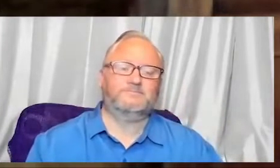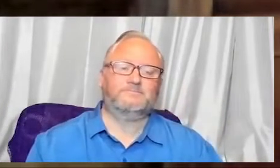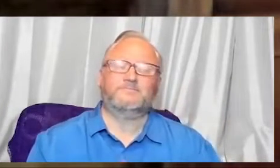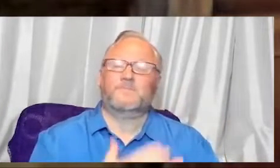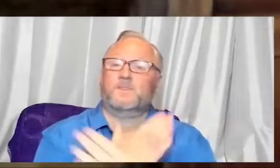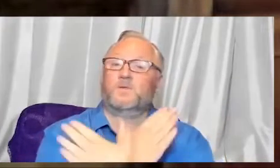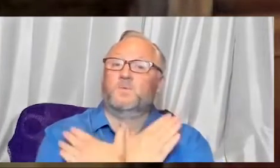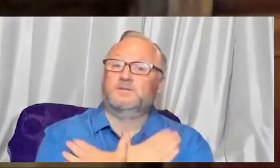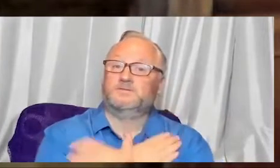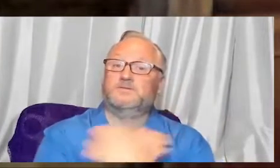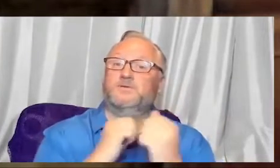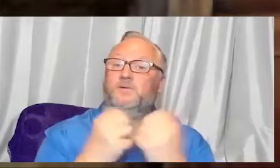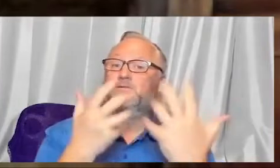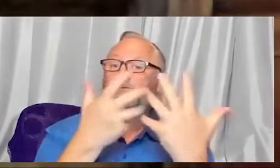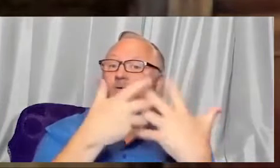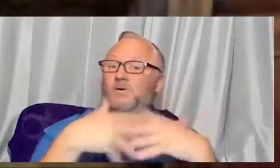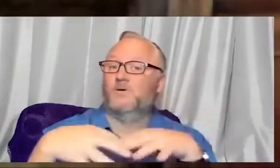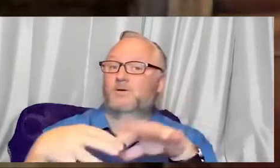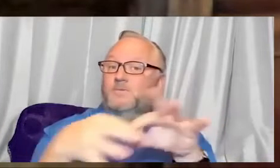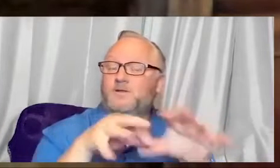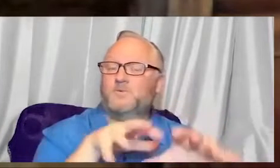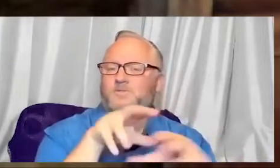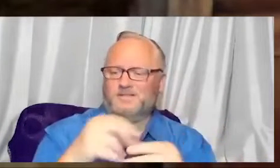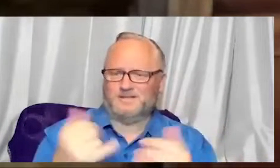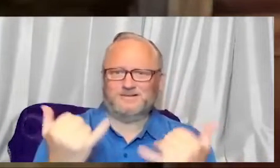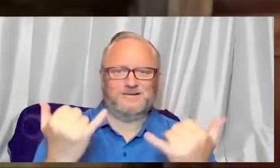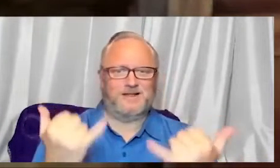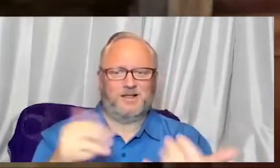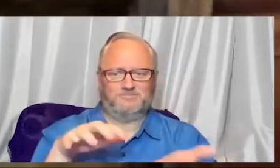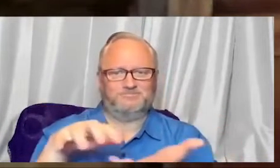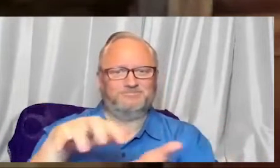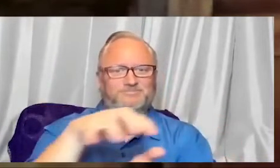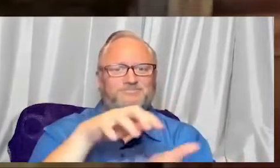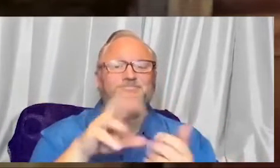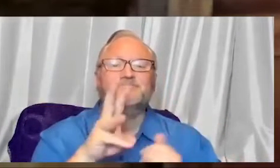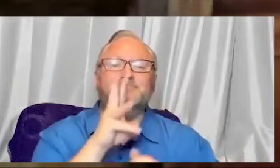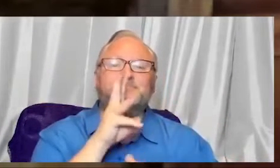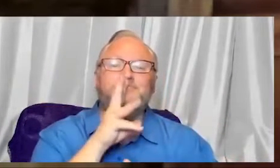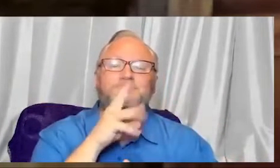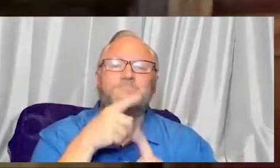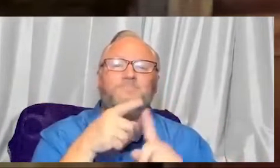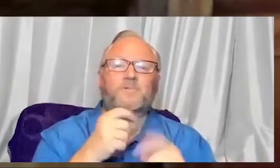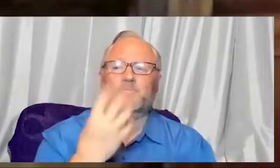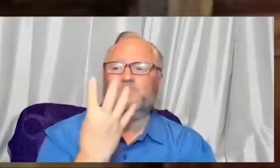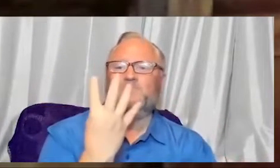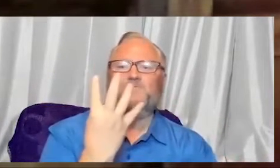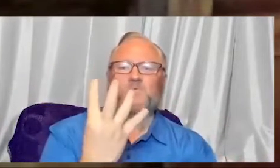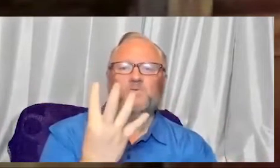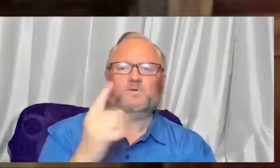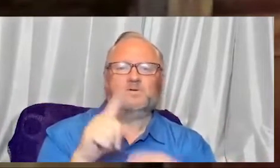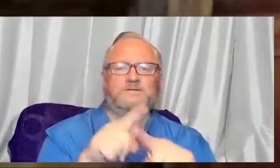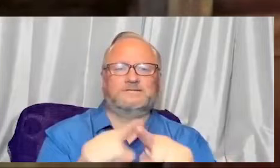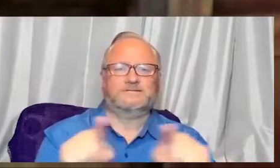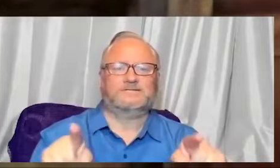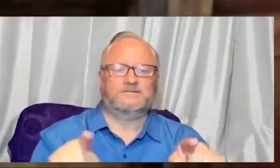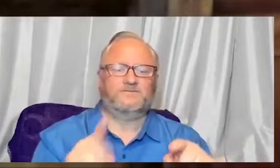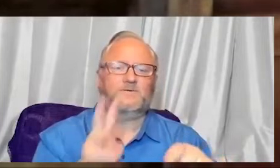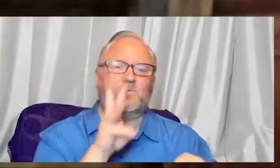harmoniously within the now combined waters of these four different